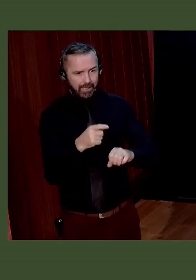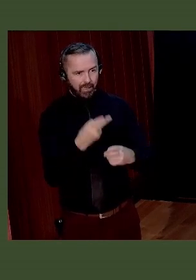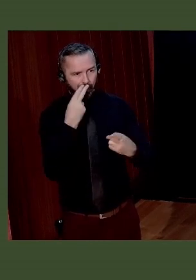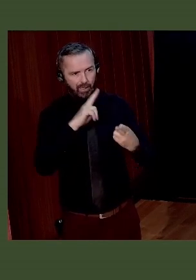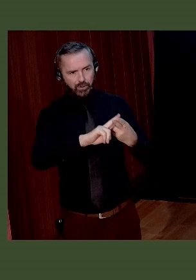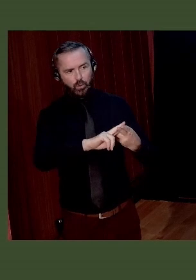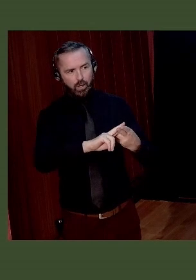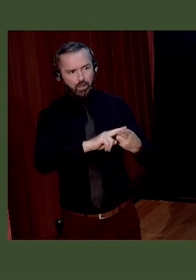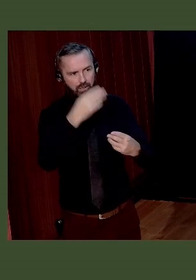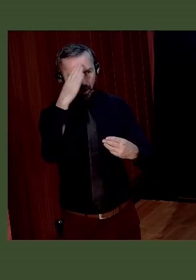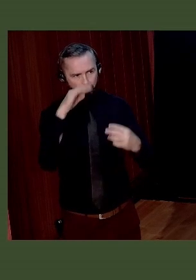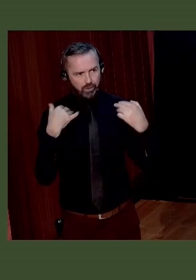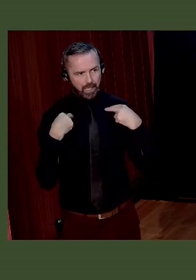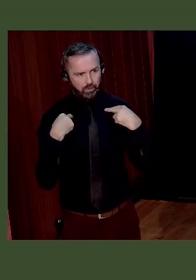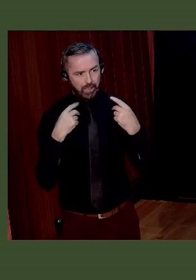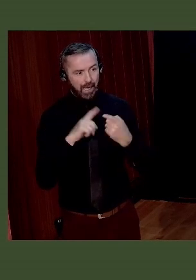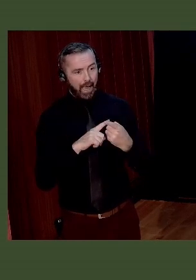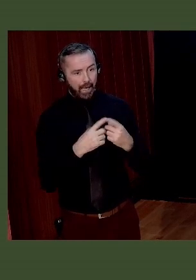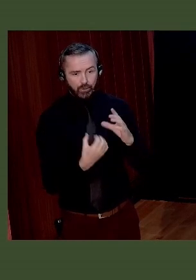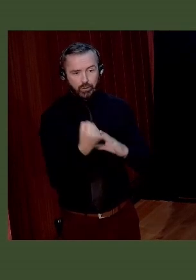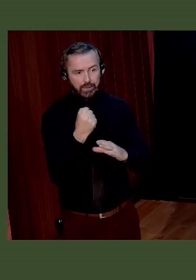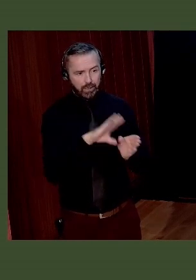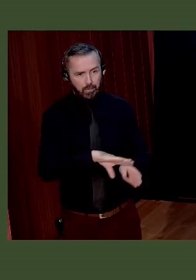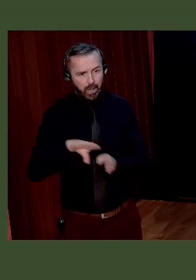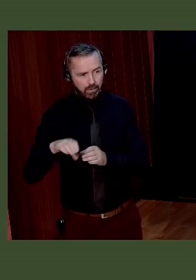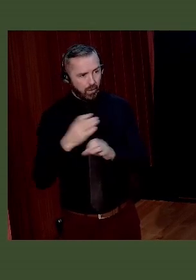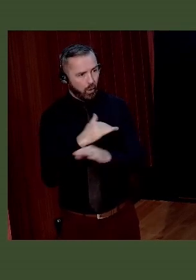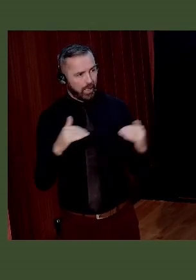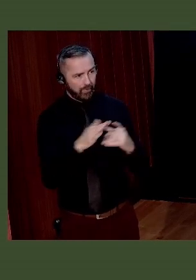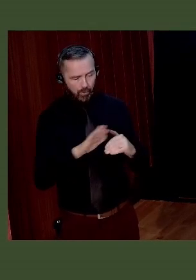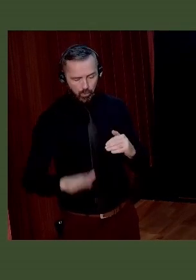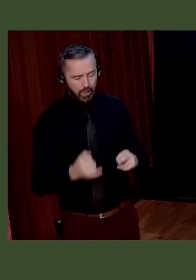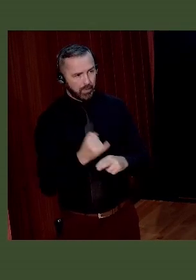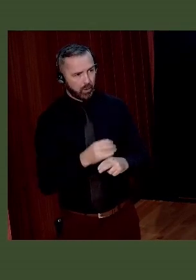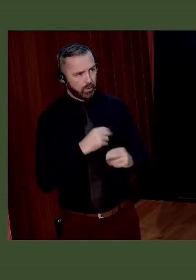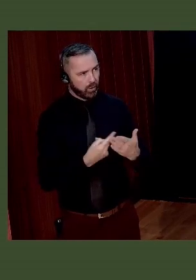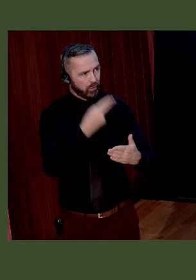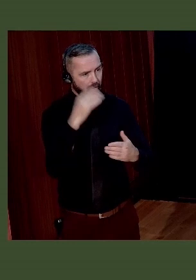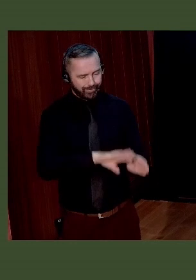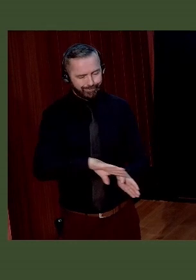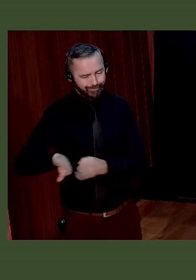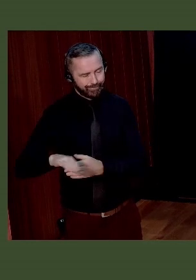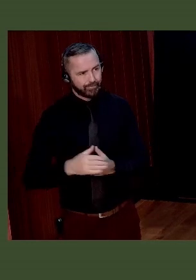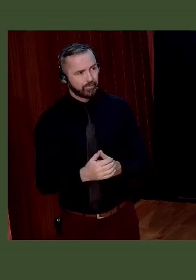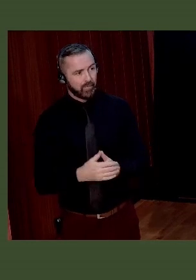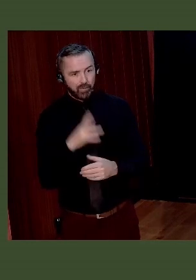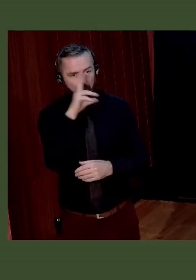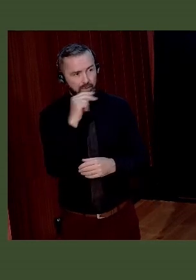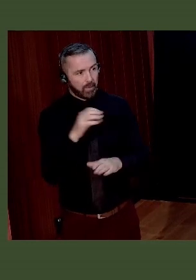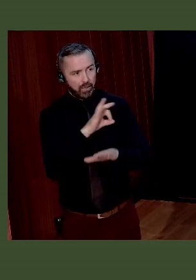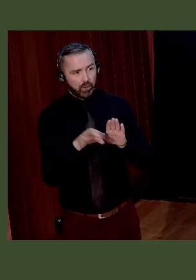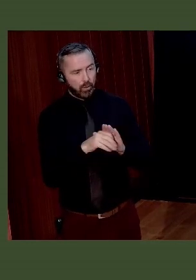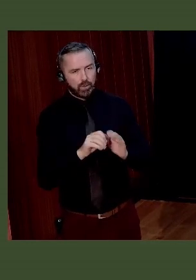it, and succeeded in marginalising the Irish language at all levels, from the primary schools to university. For instance, the